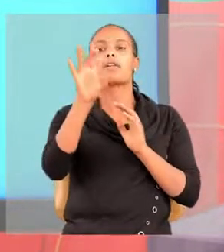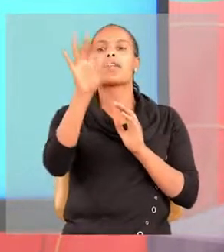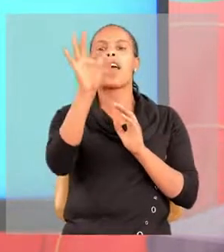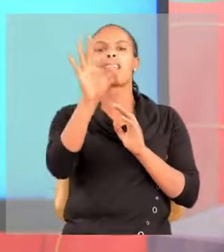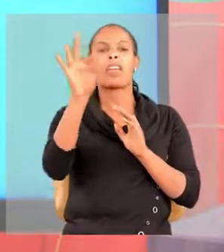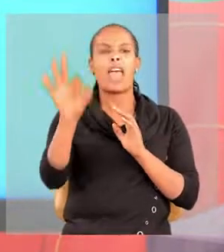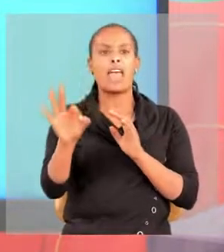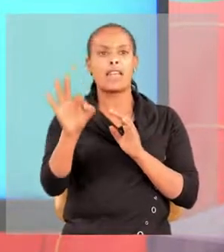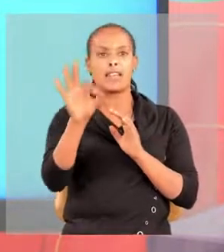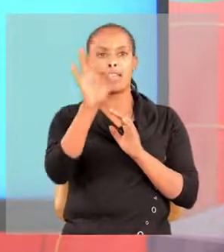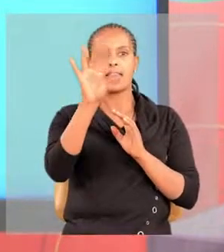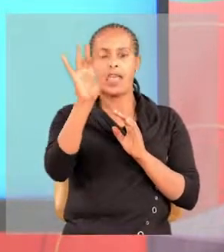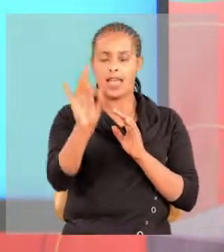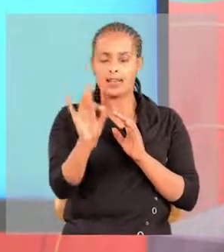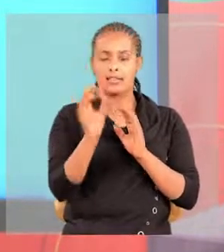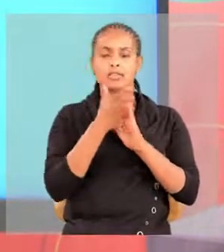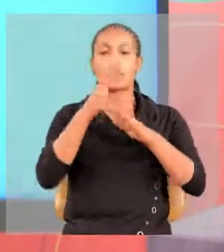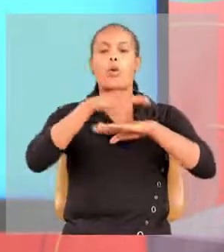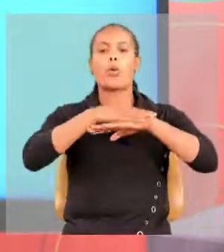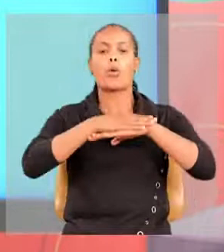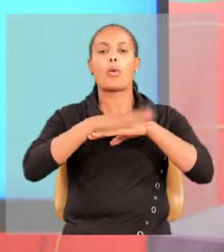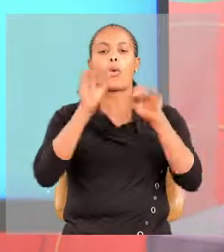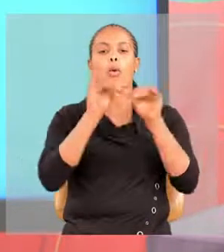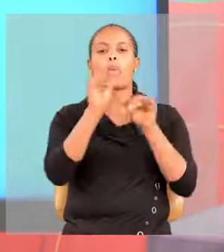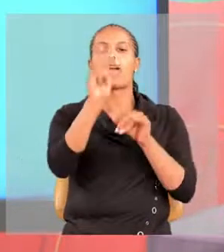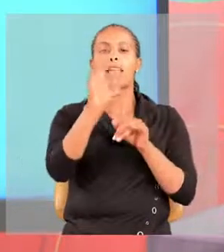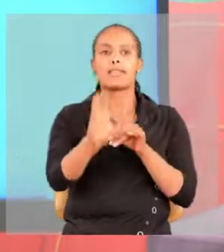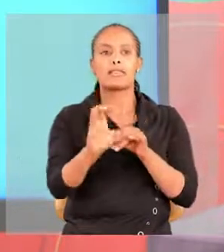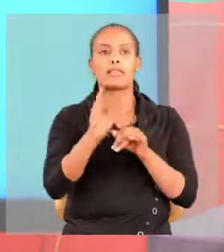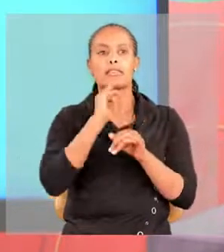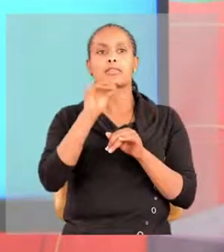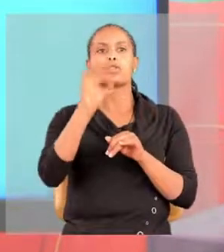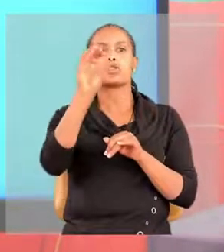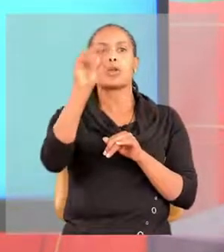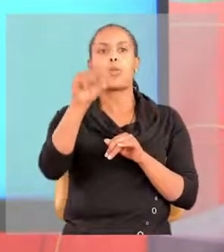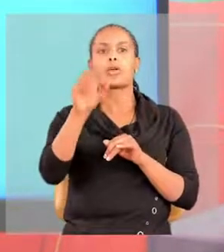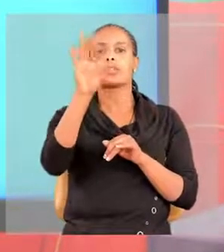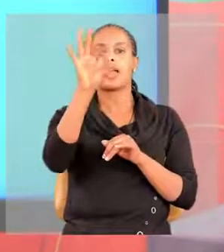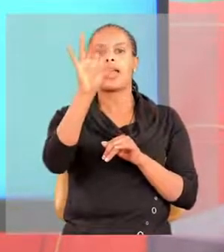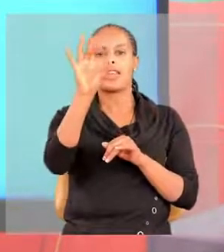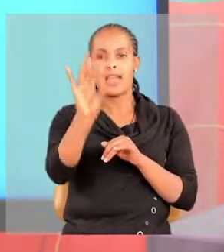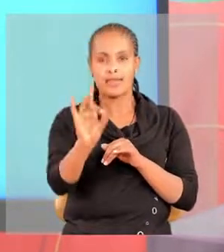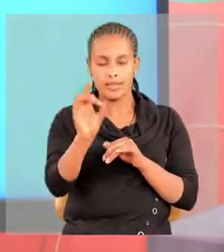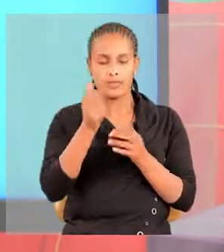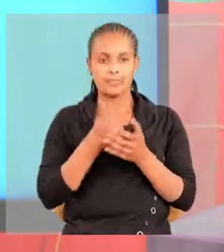298 Kelvin, the equilibrium constant Kp is 0.98.